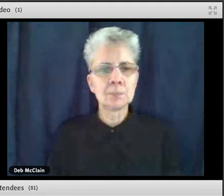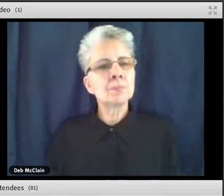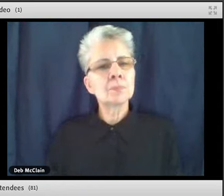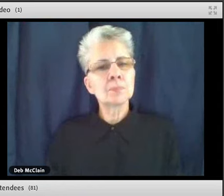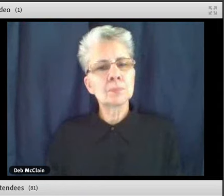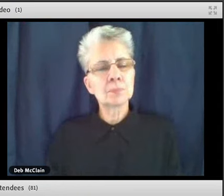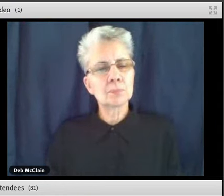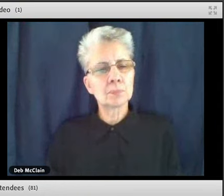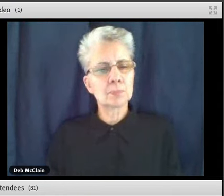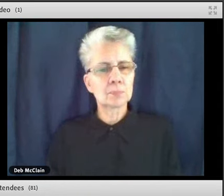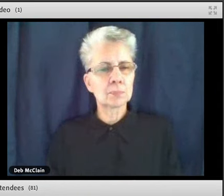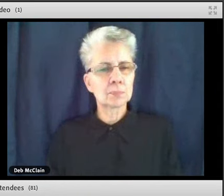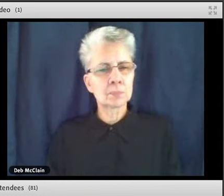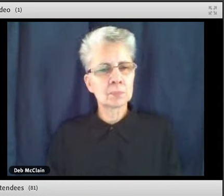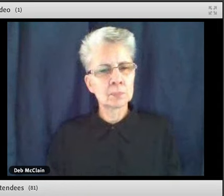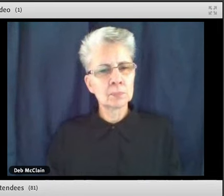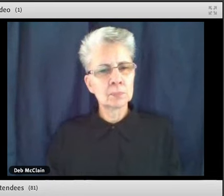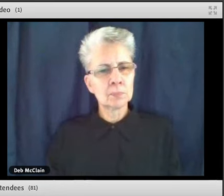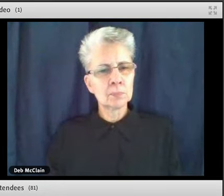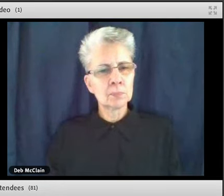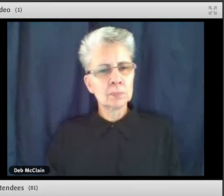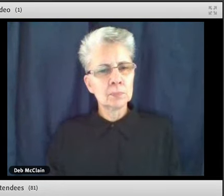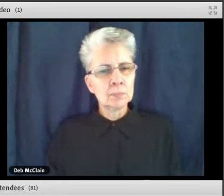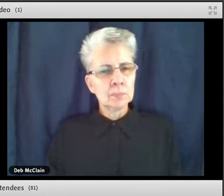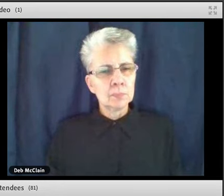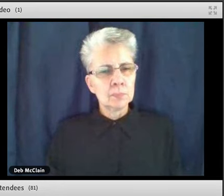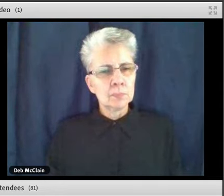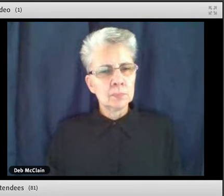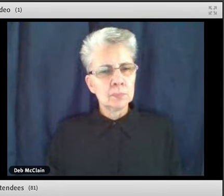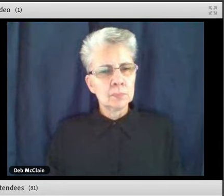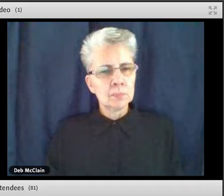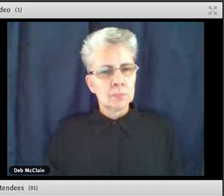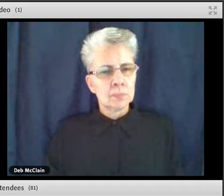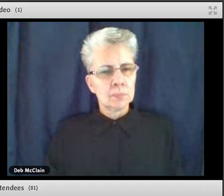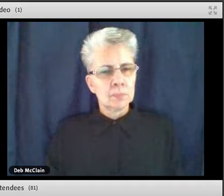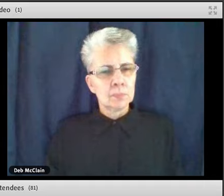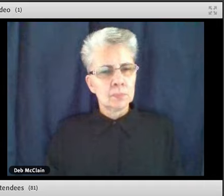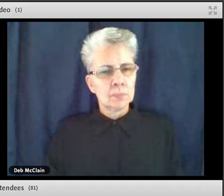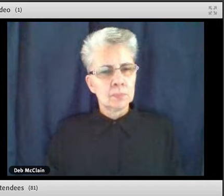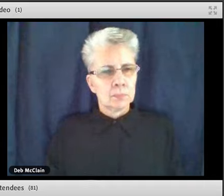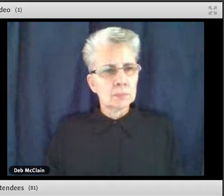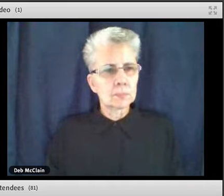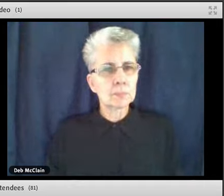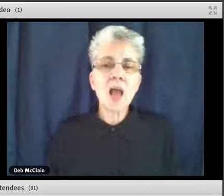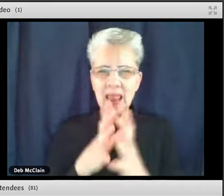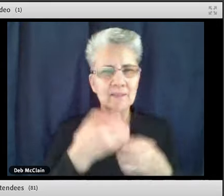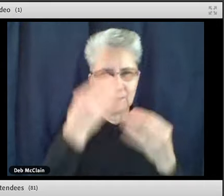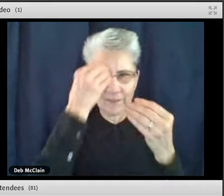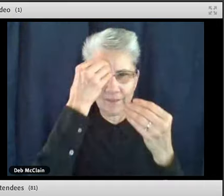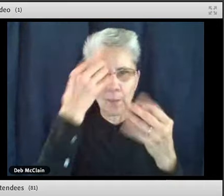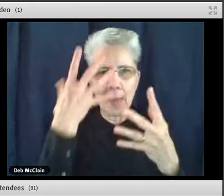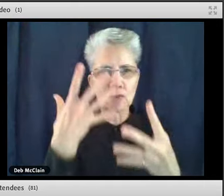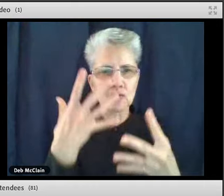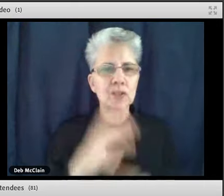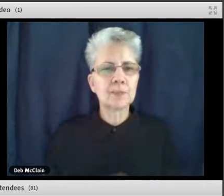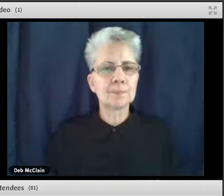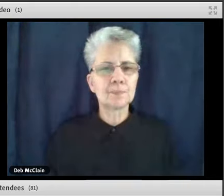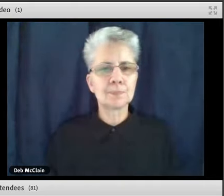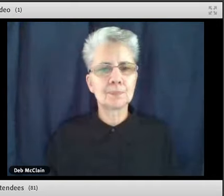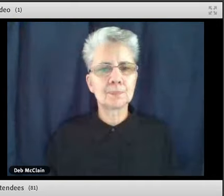Exactly, Rachel. It does not hurt to be hydrated. I agree. Definitely. Self-care, take care of